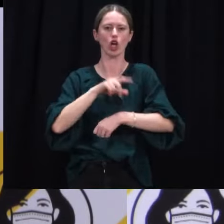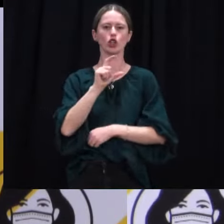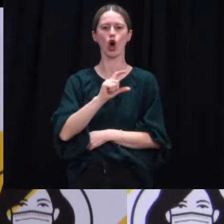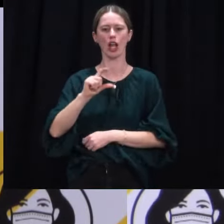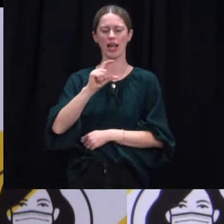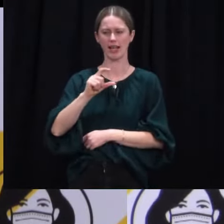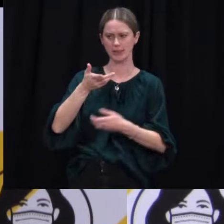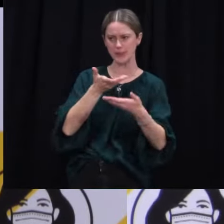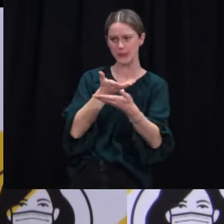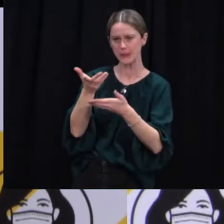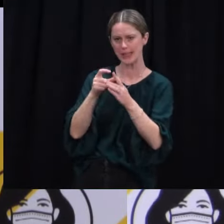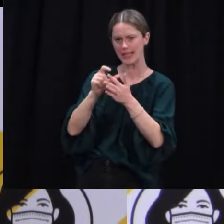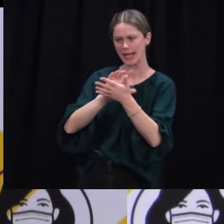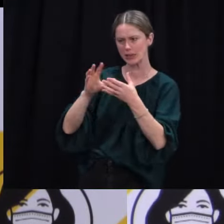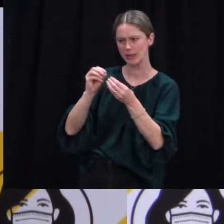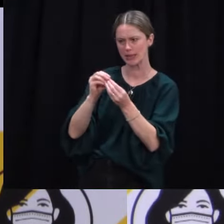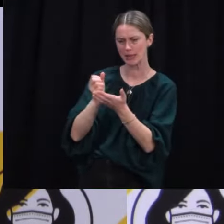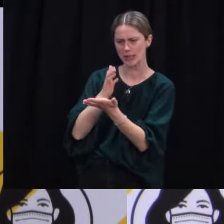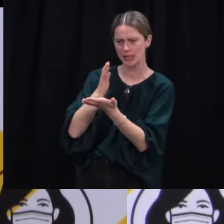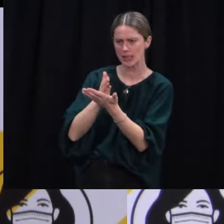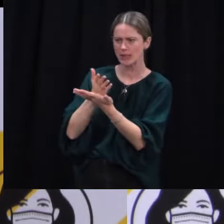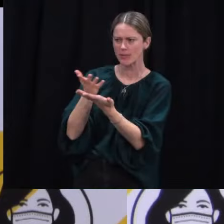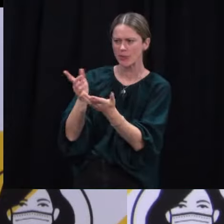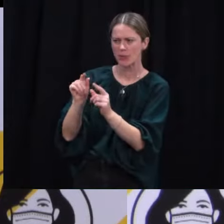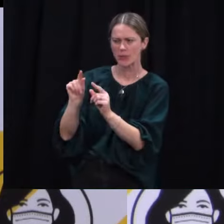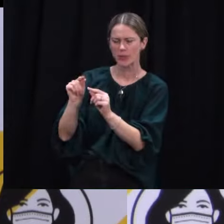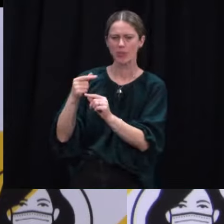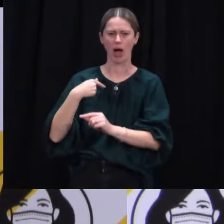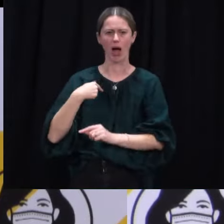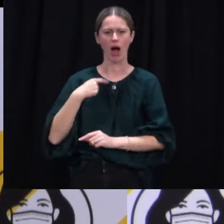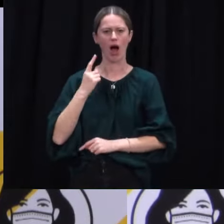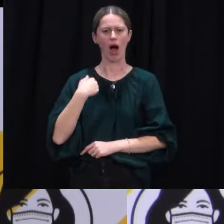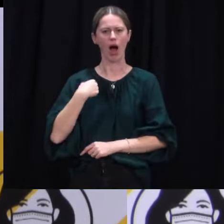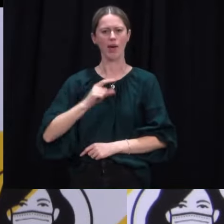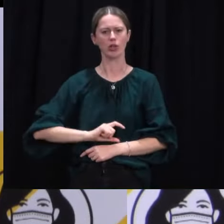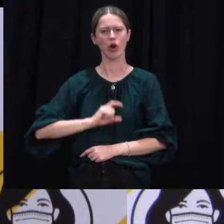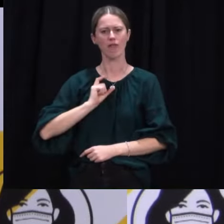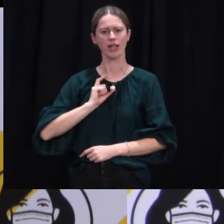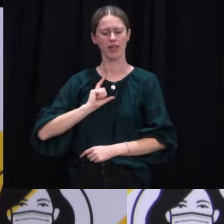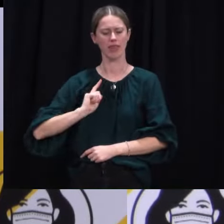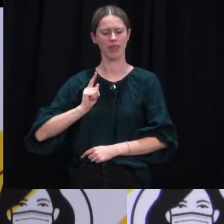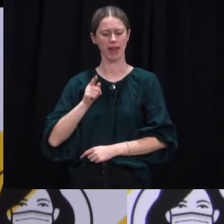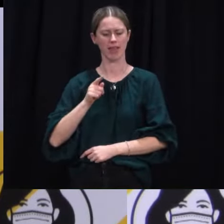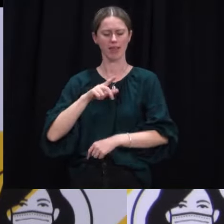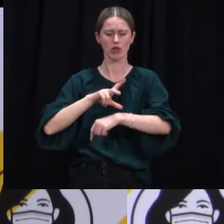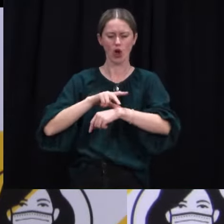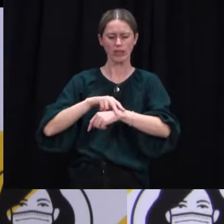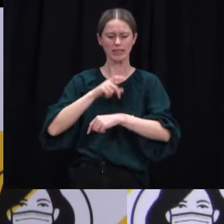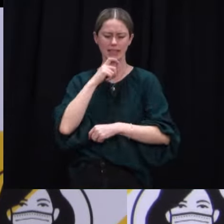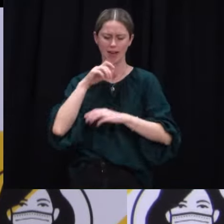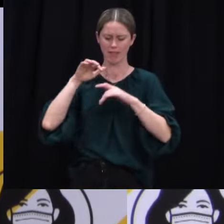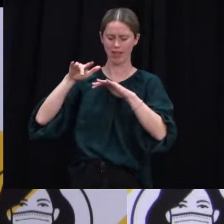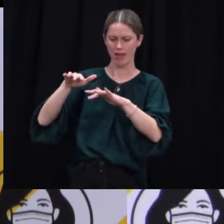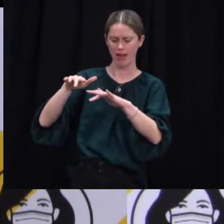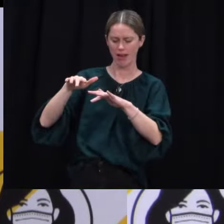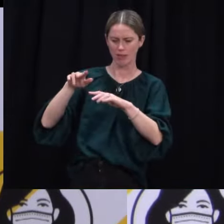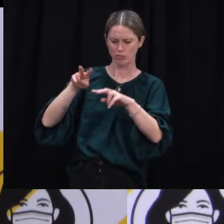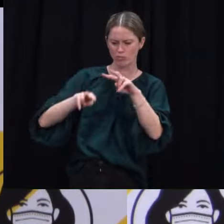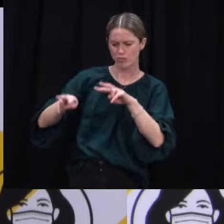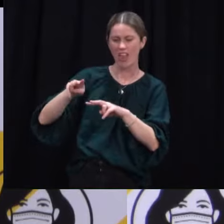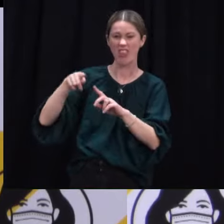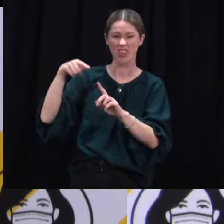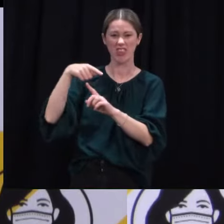to talk through and see. What I do have confidence in is that the clinicians making the decision will know